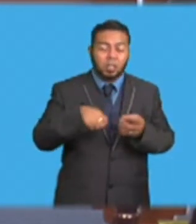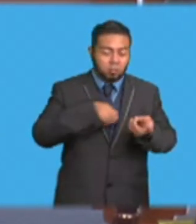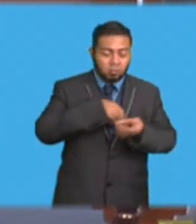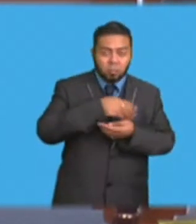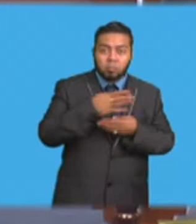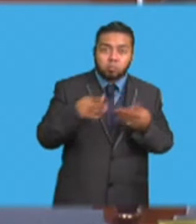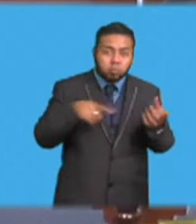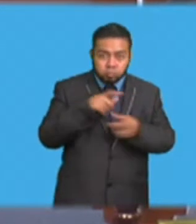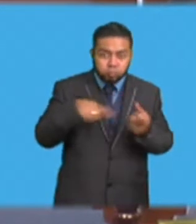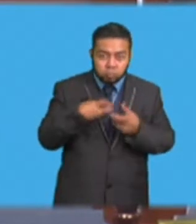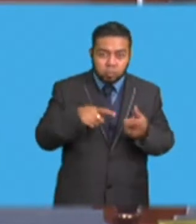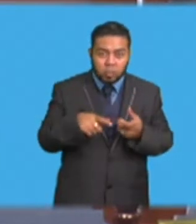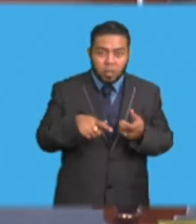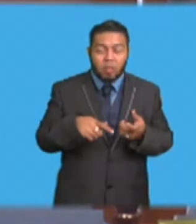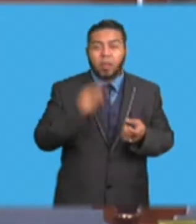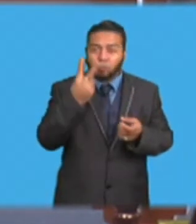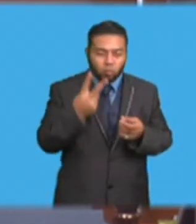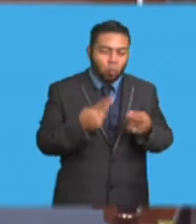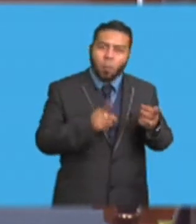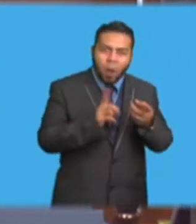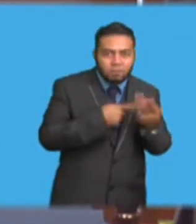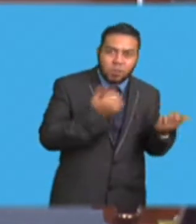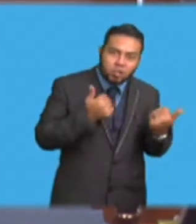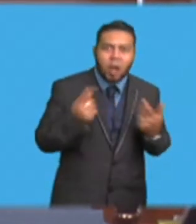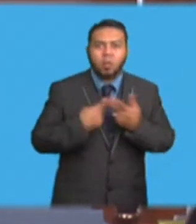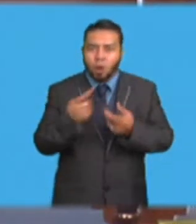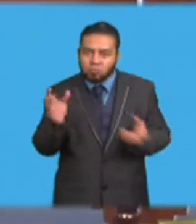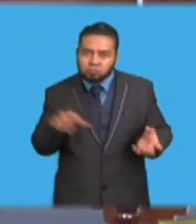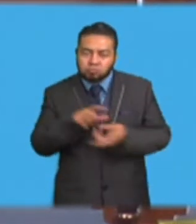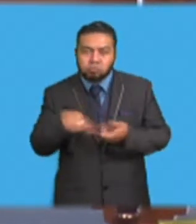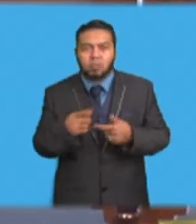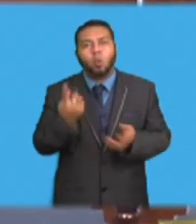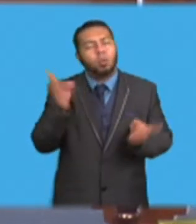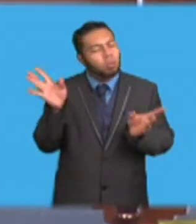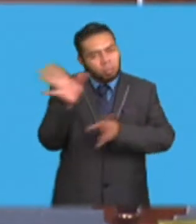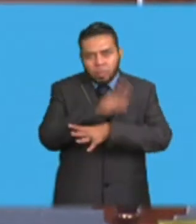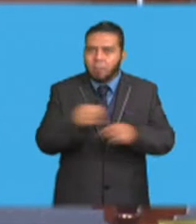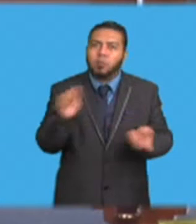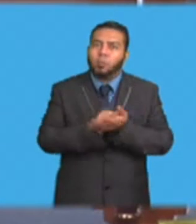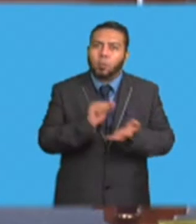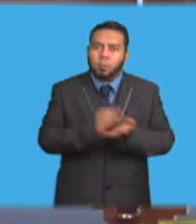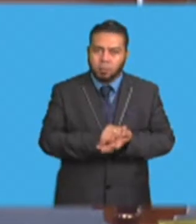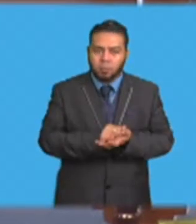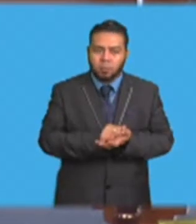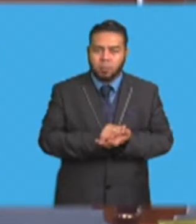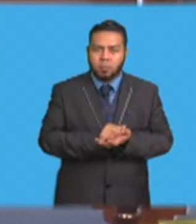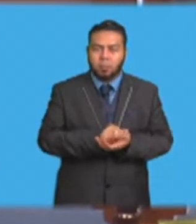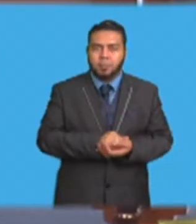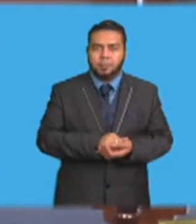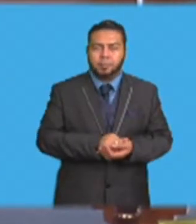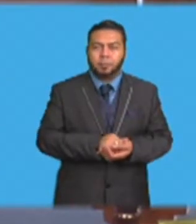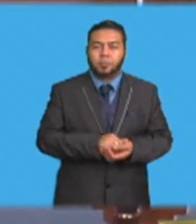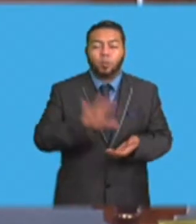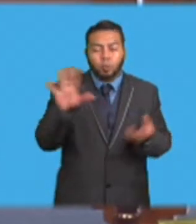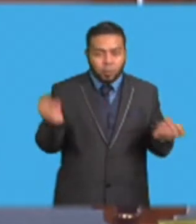Speaker, based on the factors that I have mentioned, the assessment made and the urgent need to reinforce